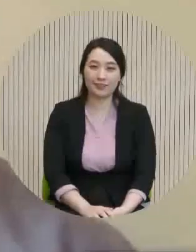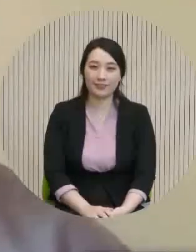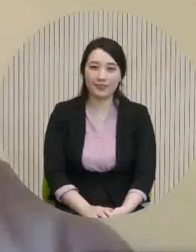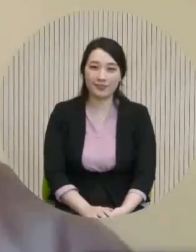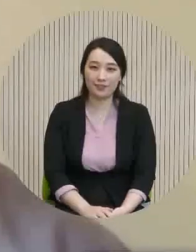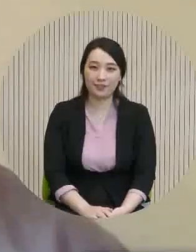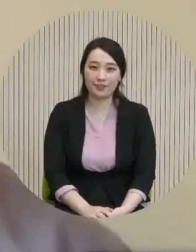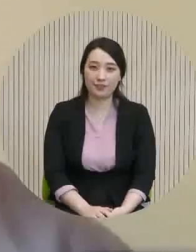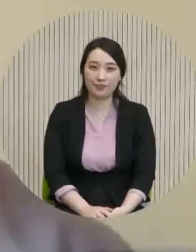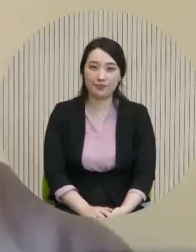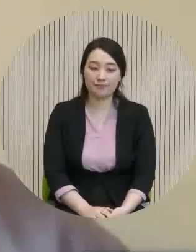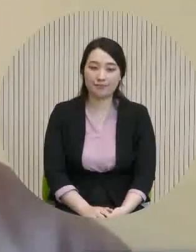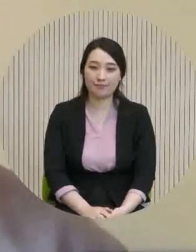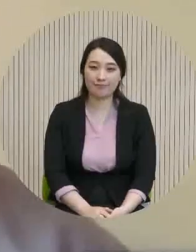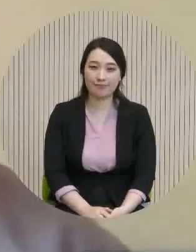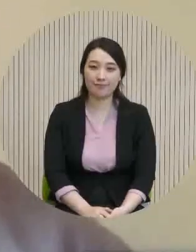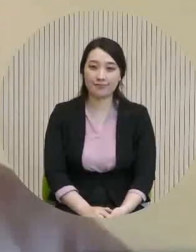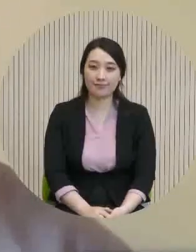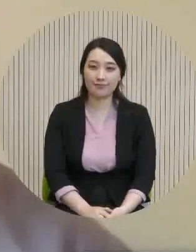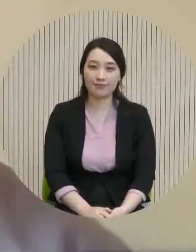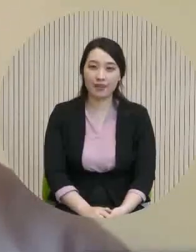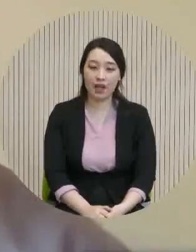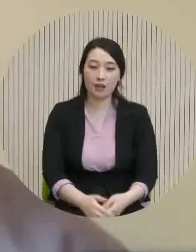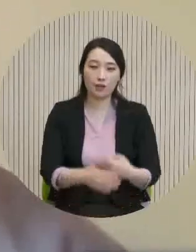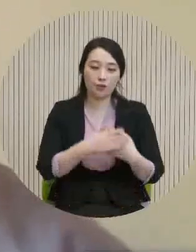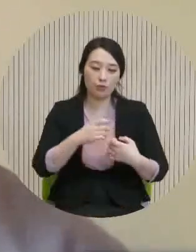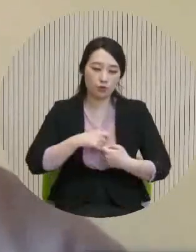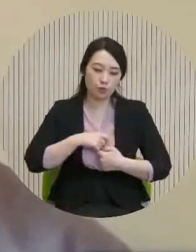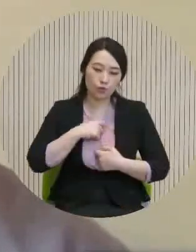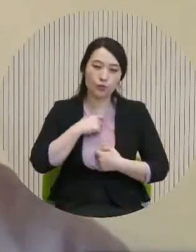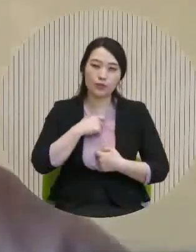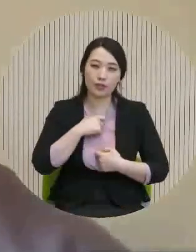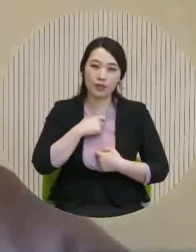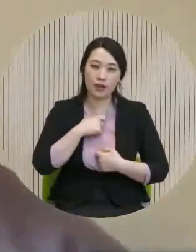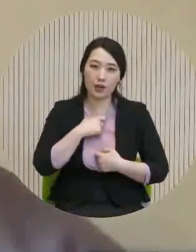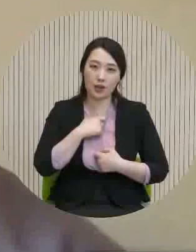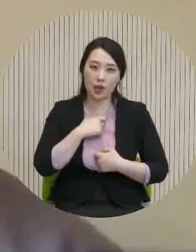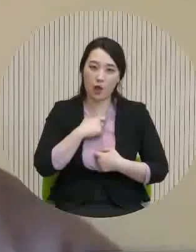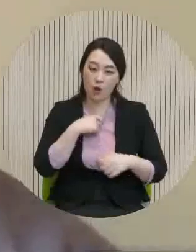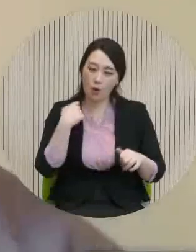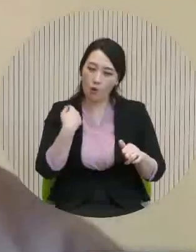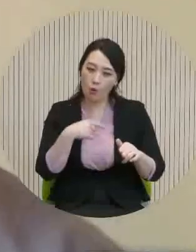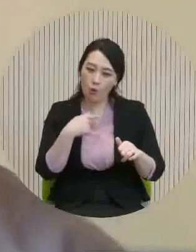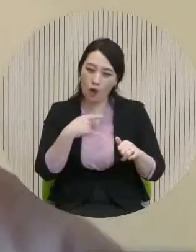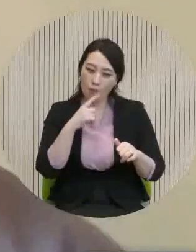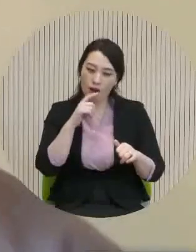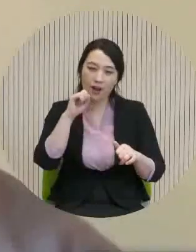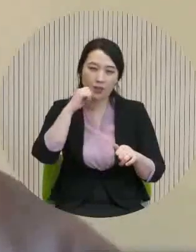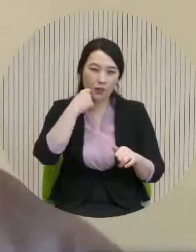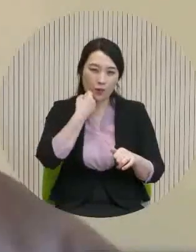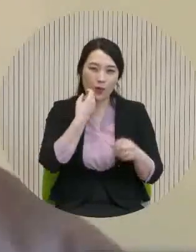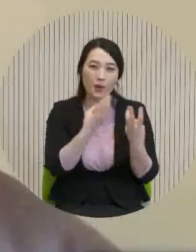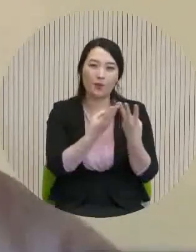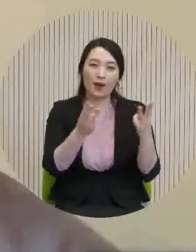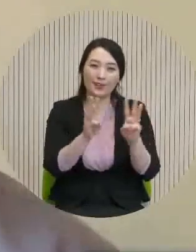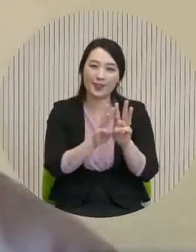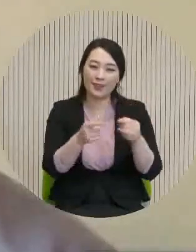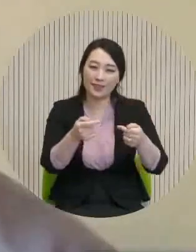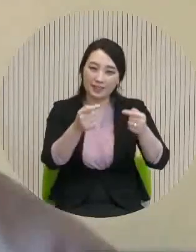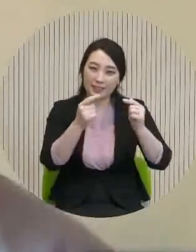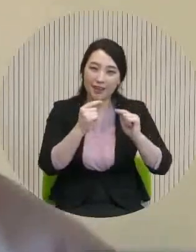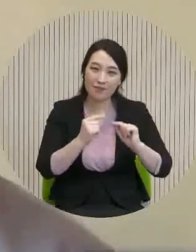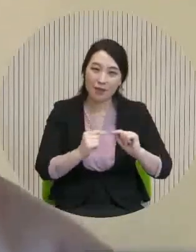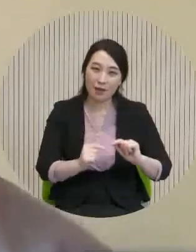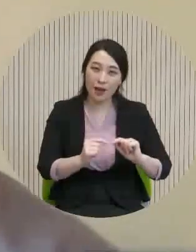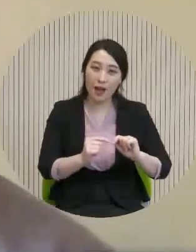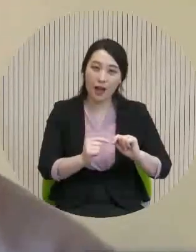that really no class could actually attend to our workshops, which was a really shame for